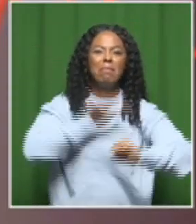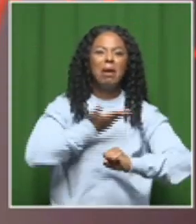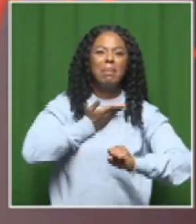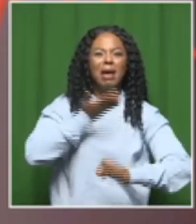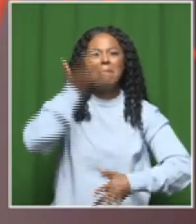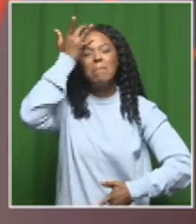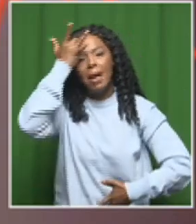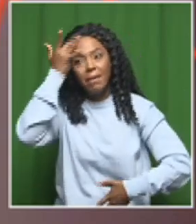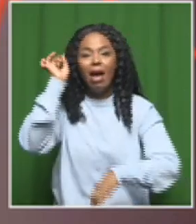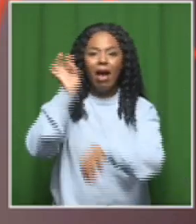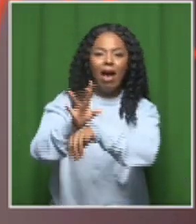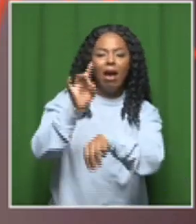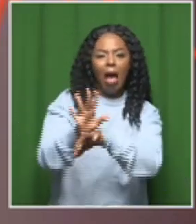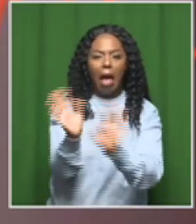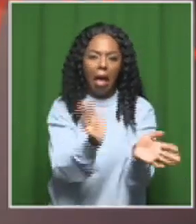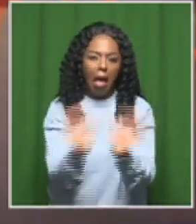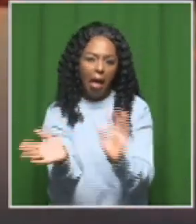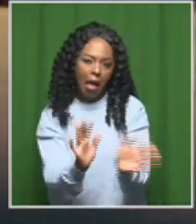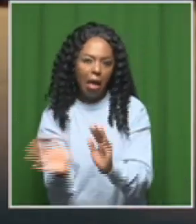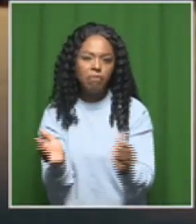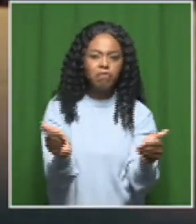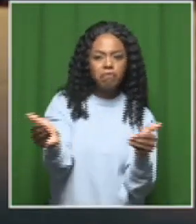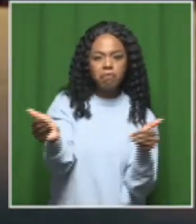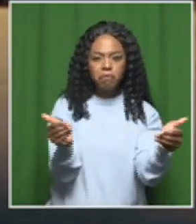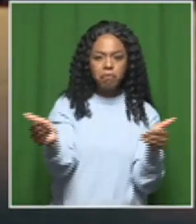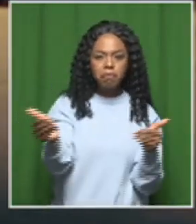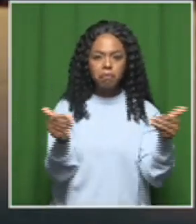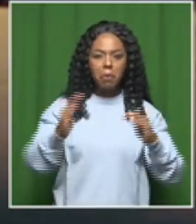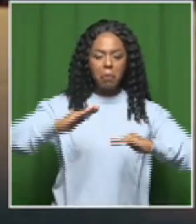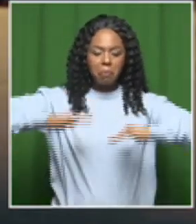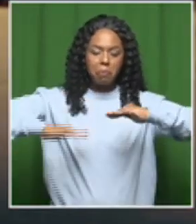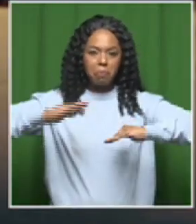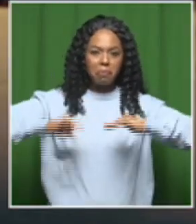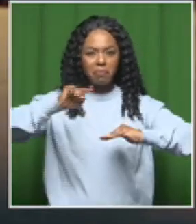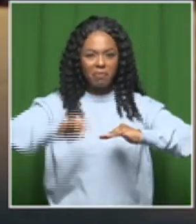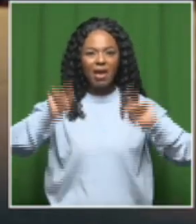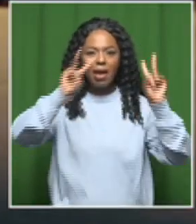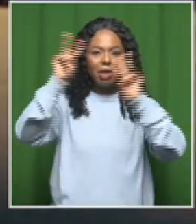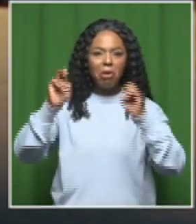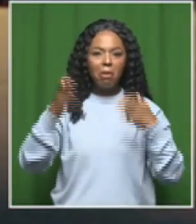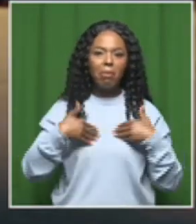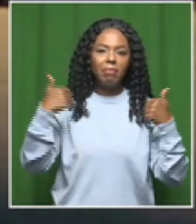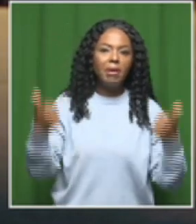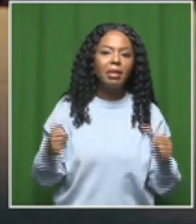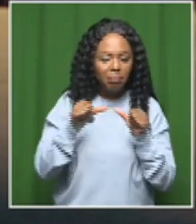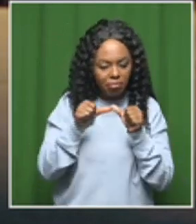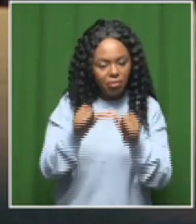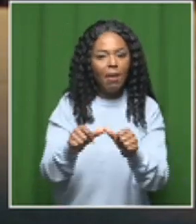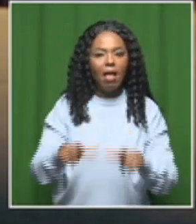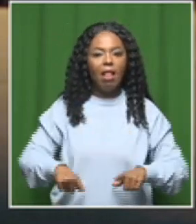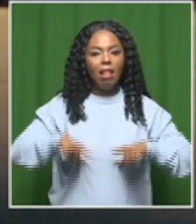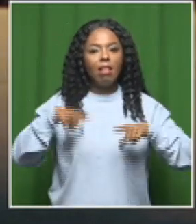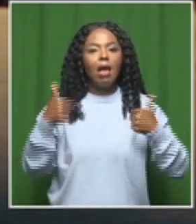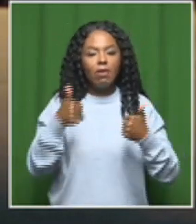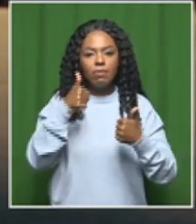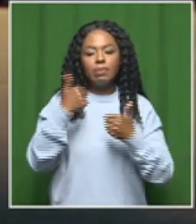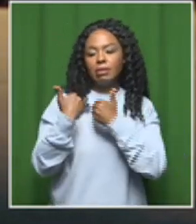some tips as well of how to prevent and, of course, continue to live a